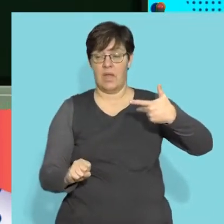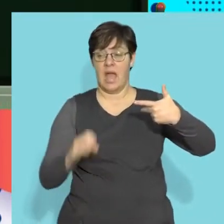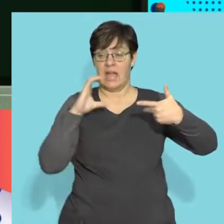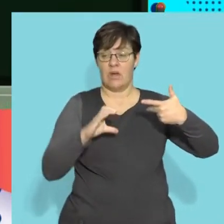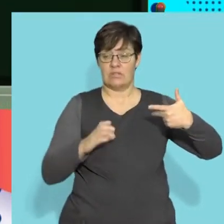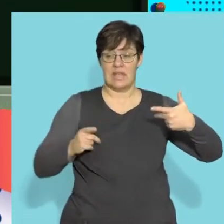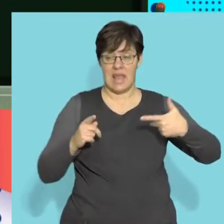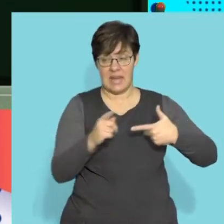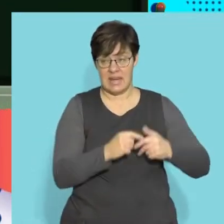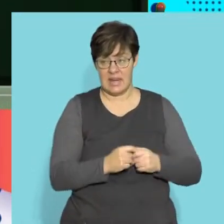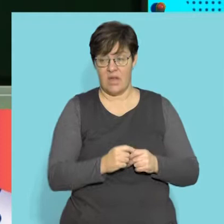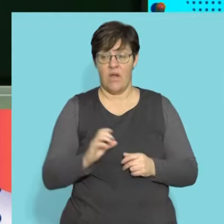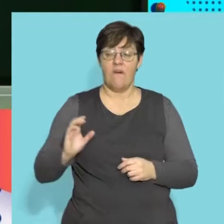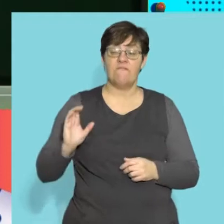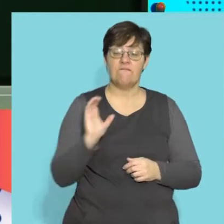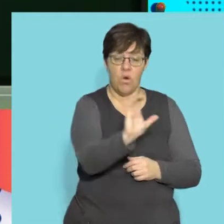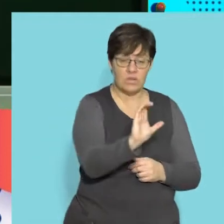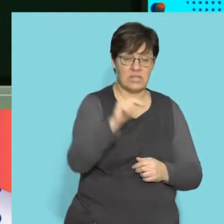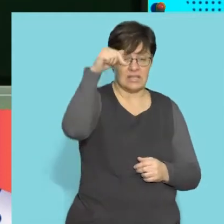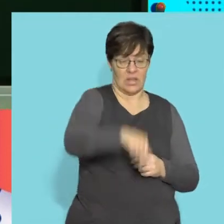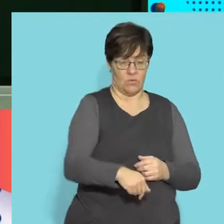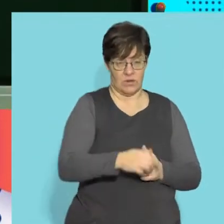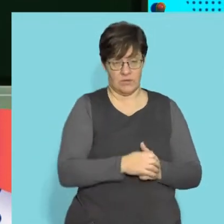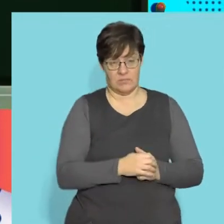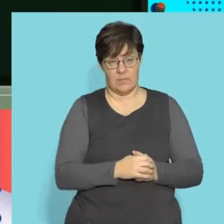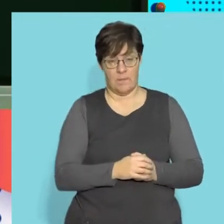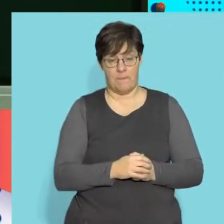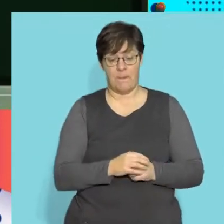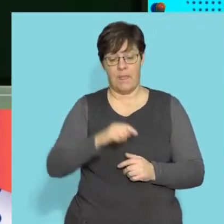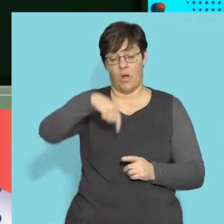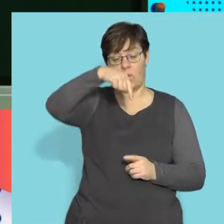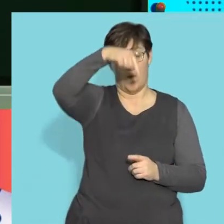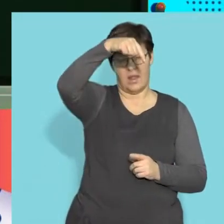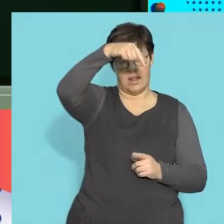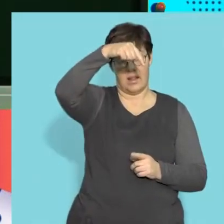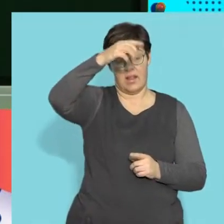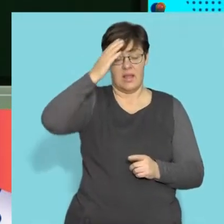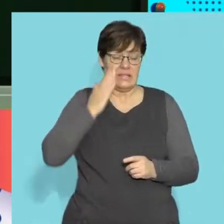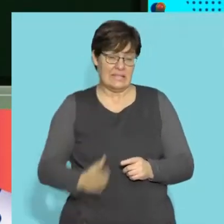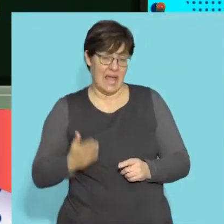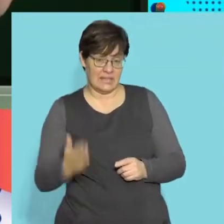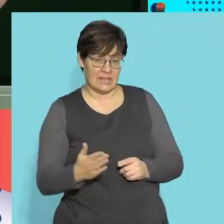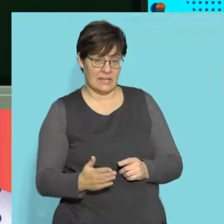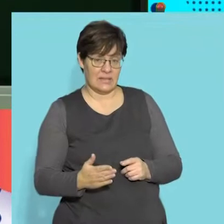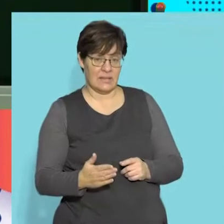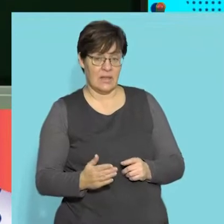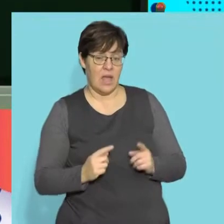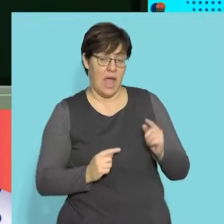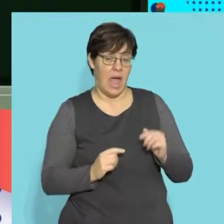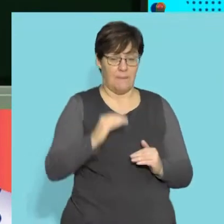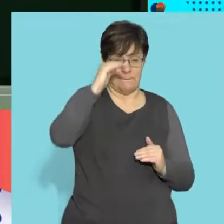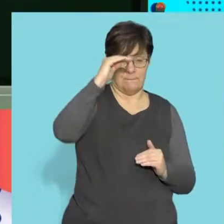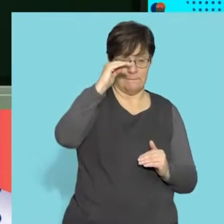south, first finger, current goes in, the force is down. So on that coil, on the one side of the